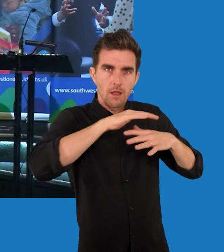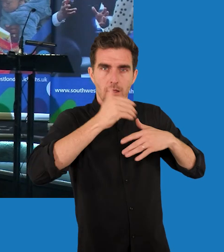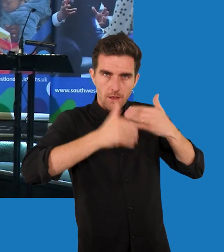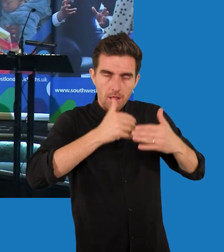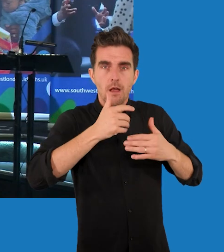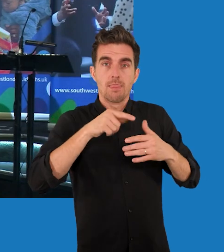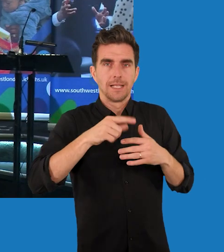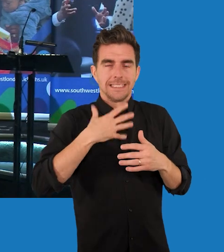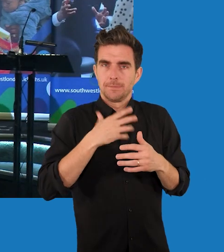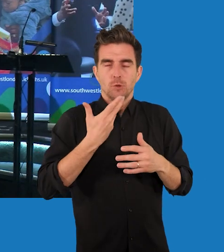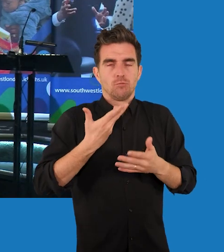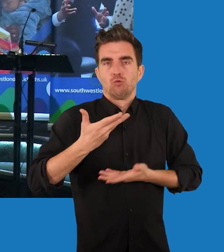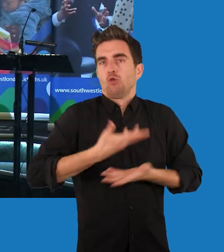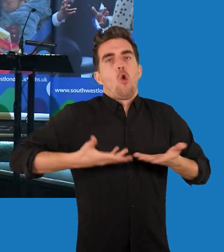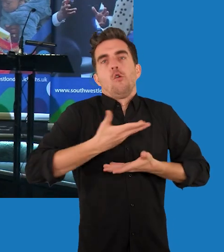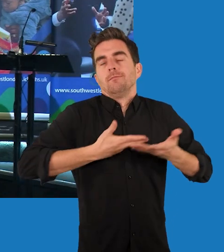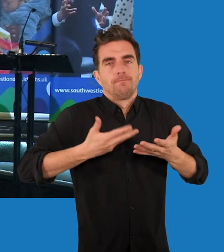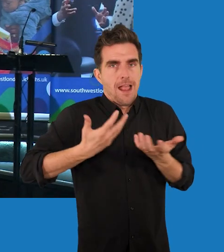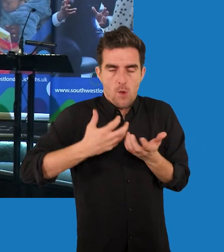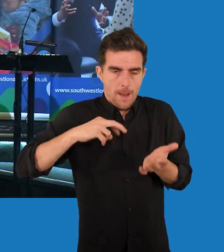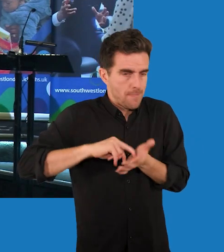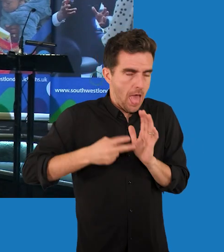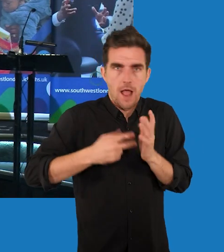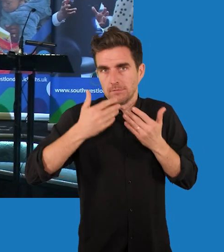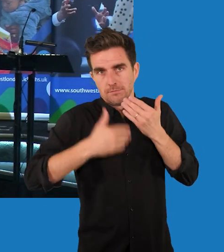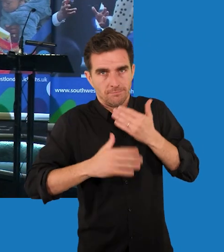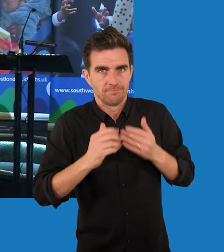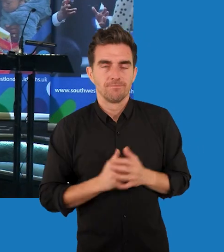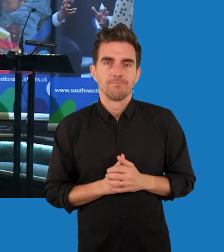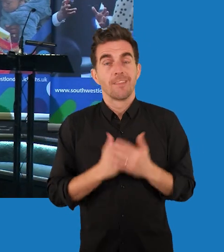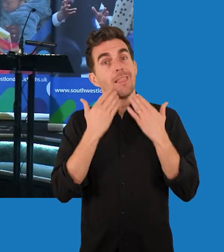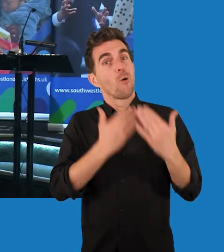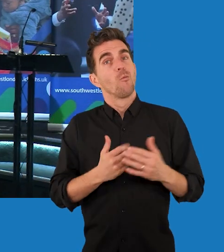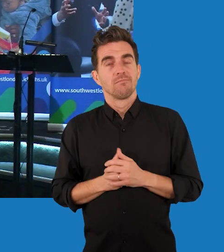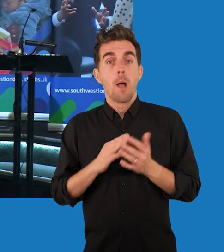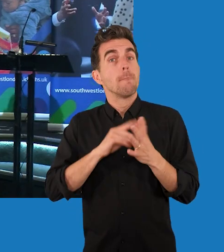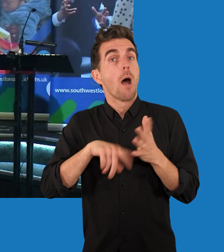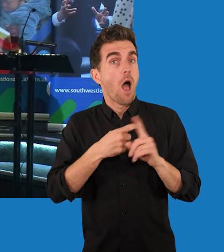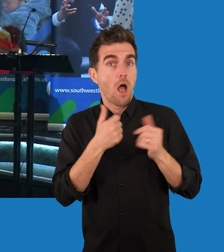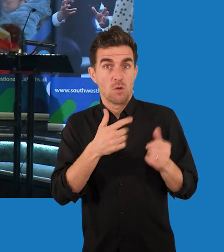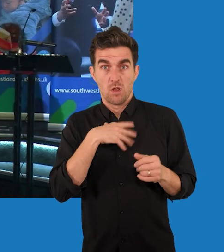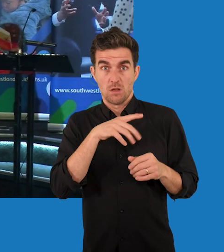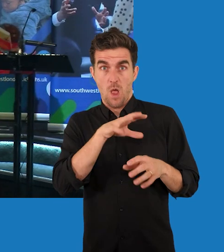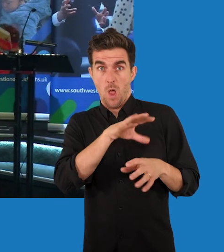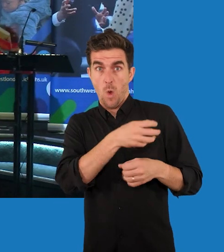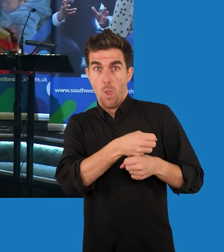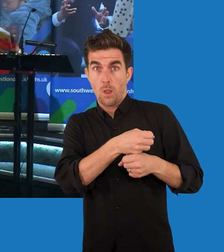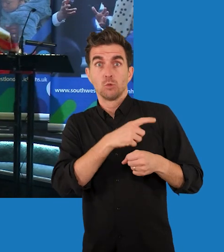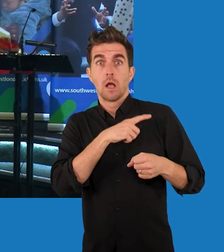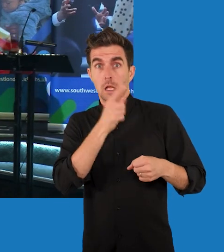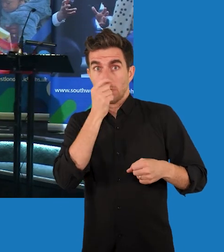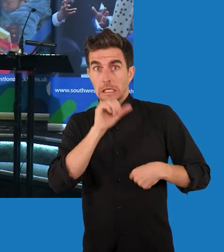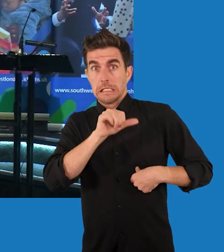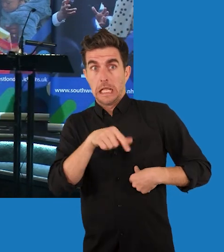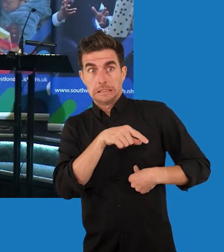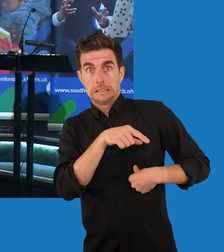self-management absolutely needs to be part of the conversation and part of the planning. Thank you, Mark. You might want to hold on to that microphone